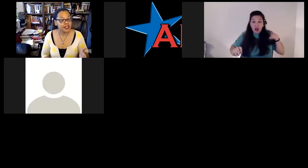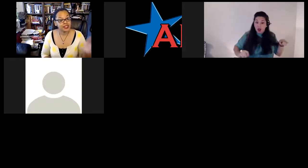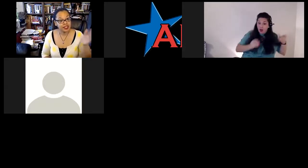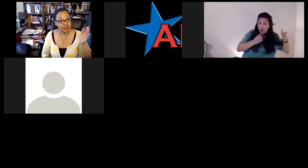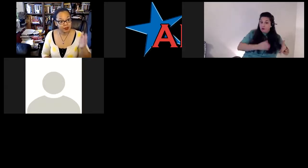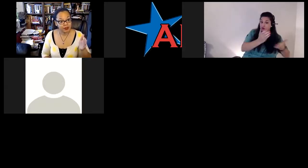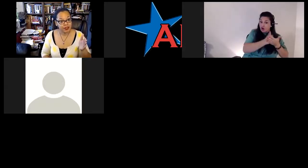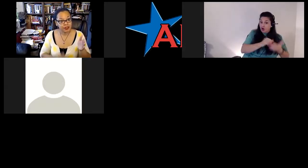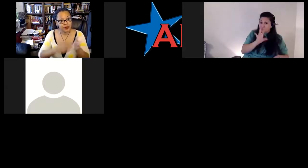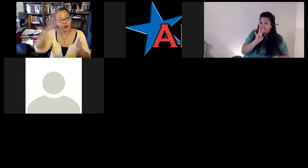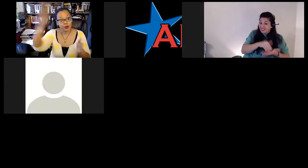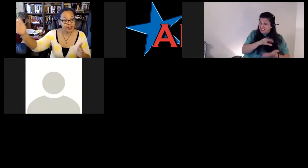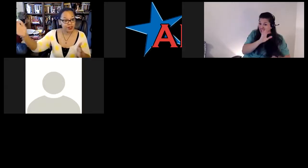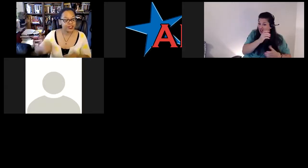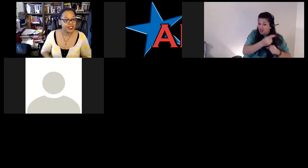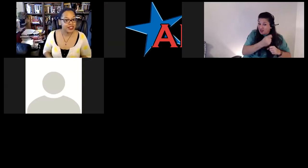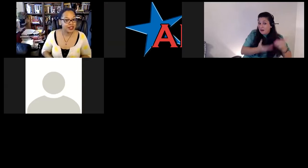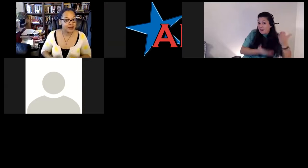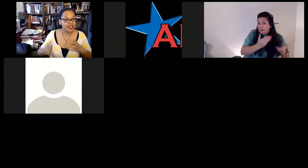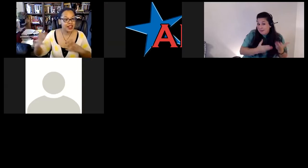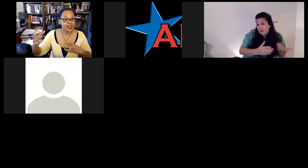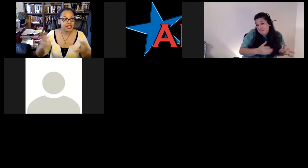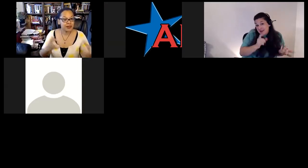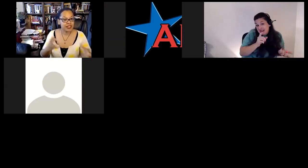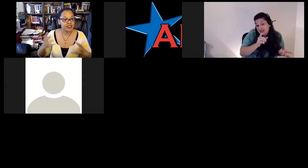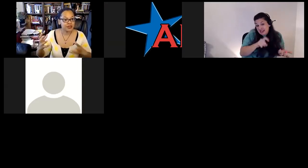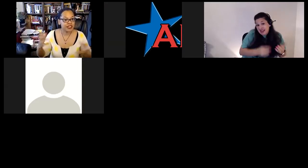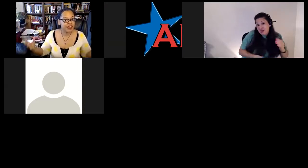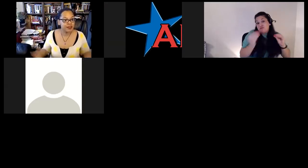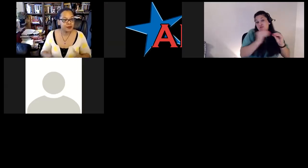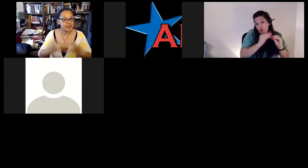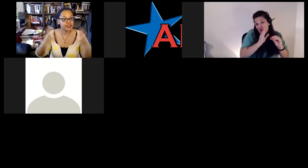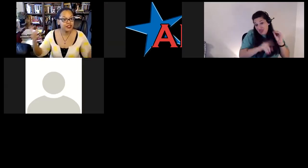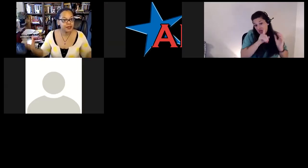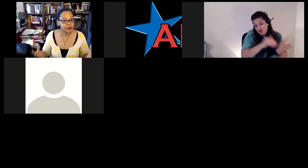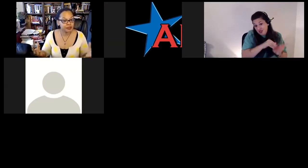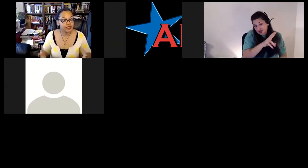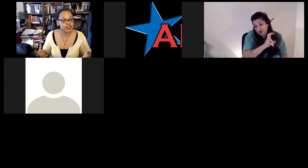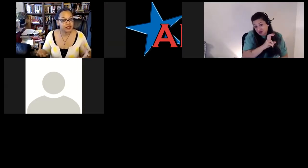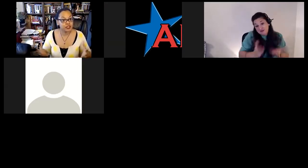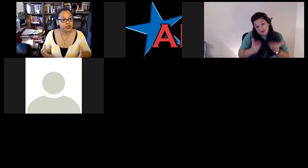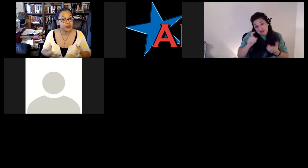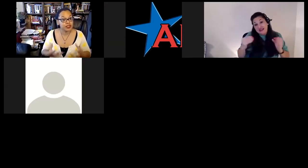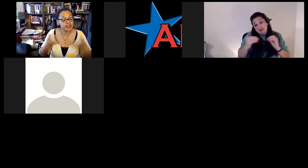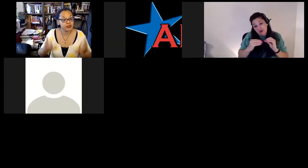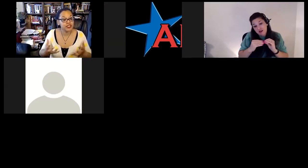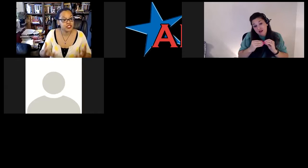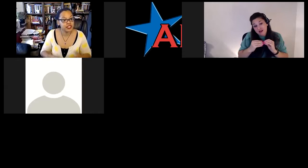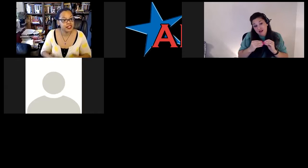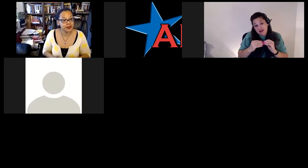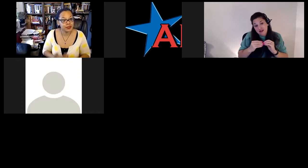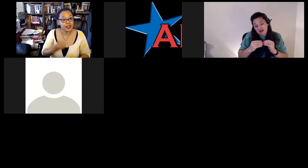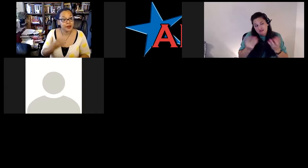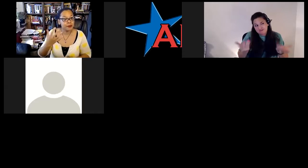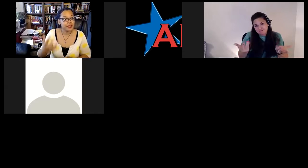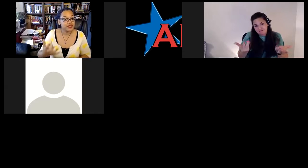need $1,200 or more dollars. And how can we make sure that everyone is going to be able to do what the stimulus check, I guess,